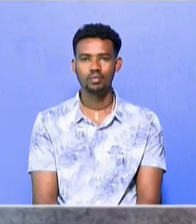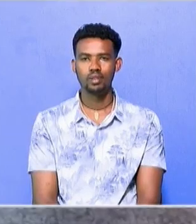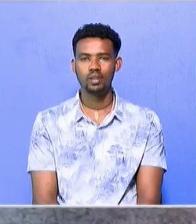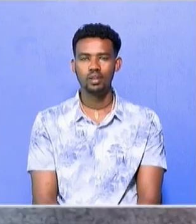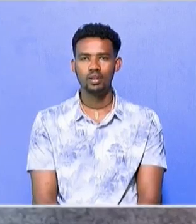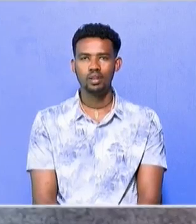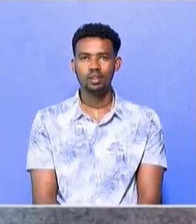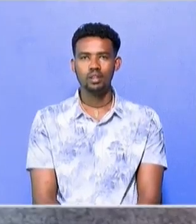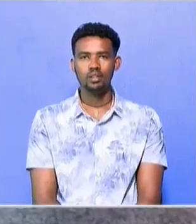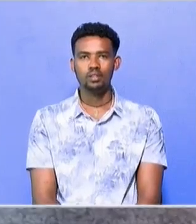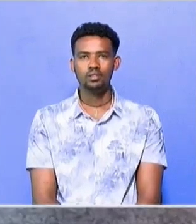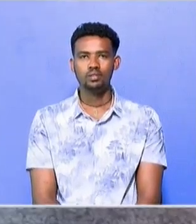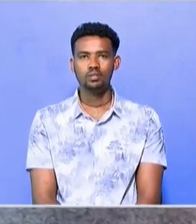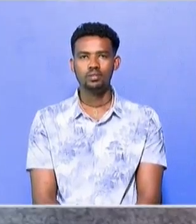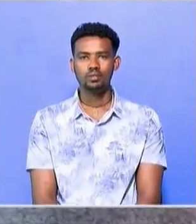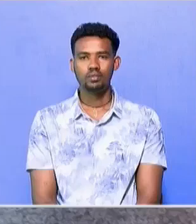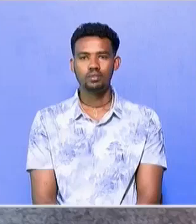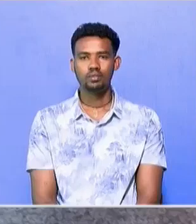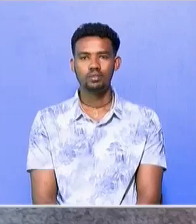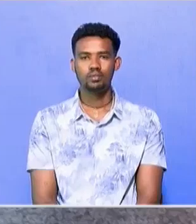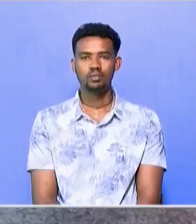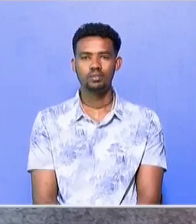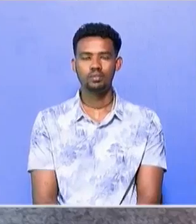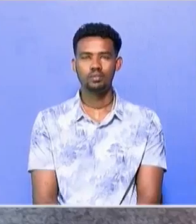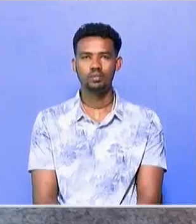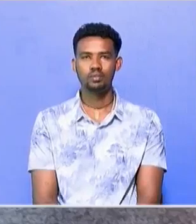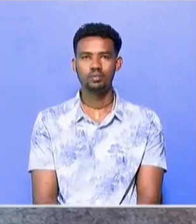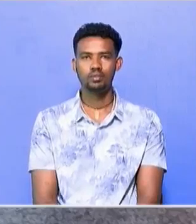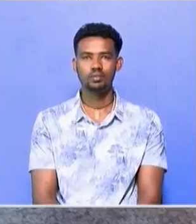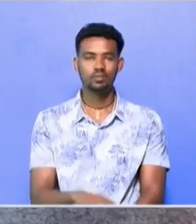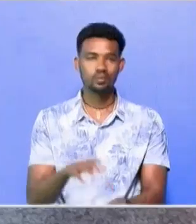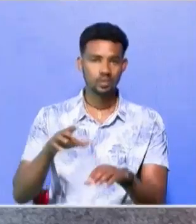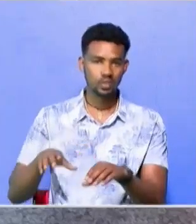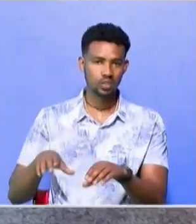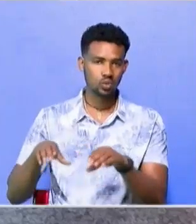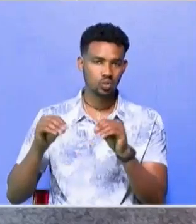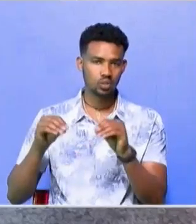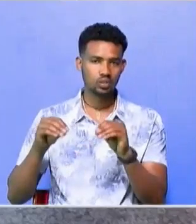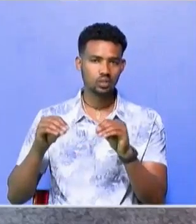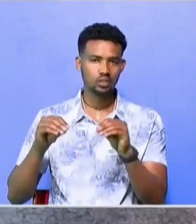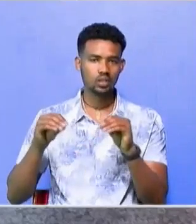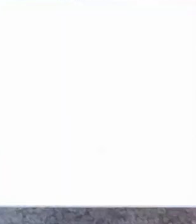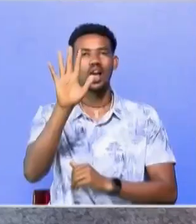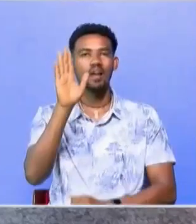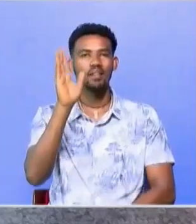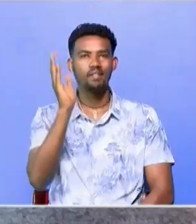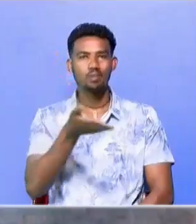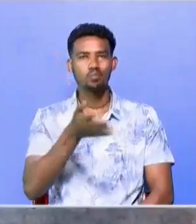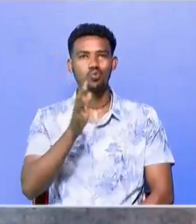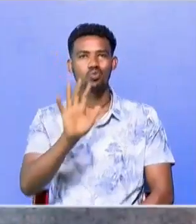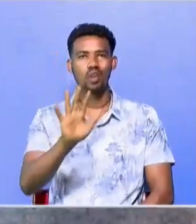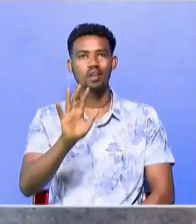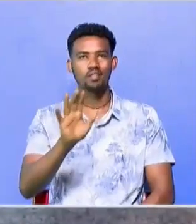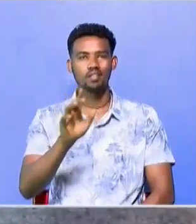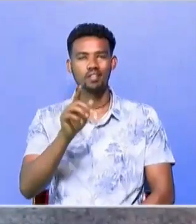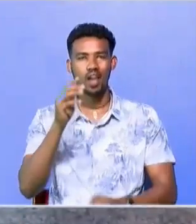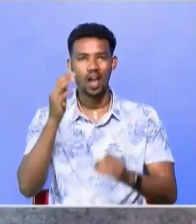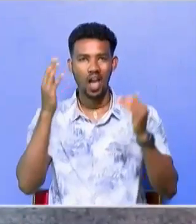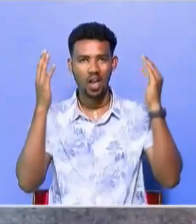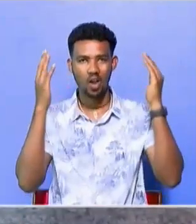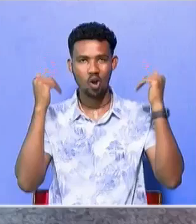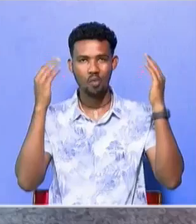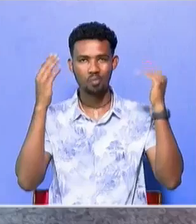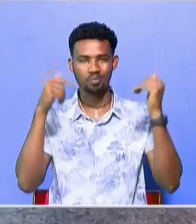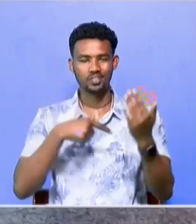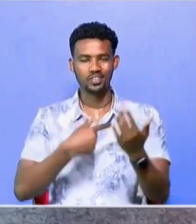If you underline learning, you are correct. Students, clap for yourself. Thank you very much. Let